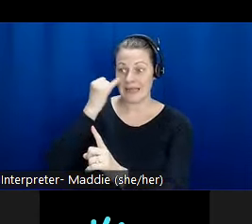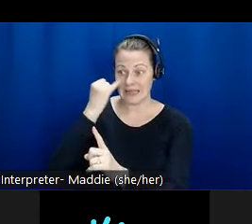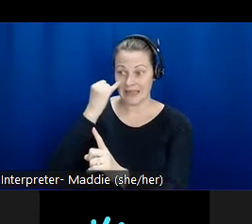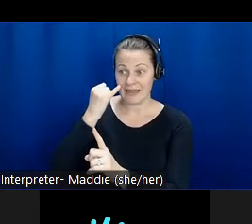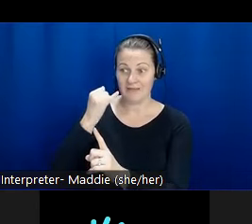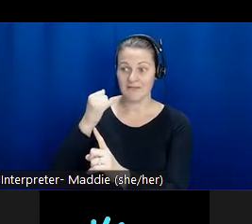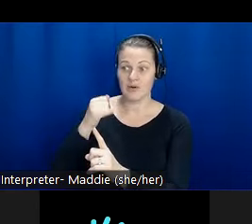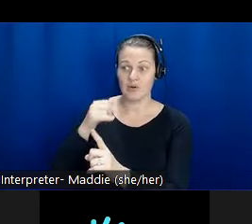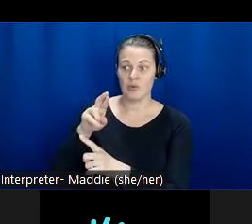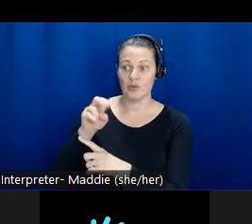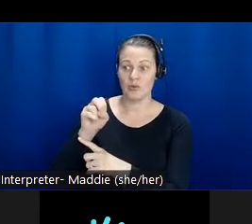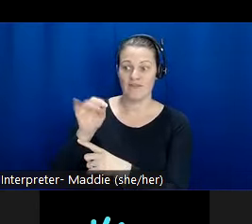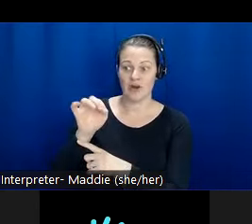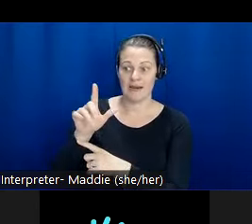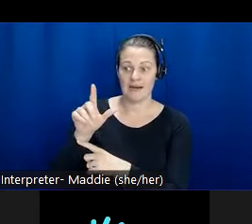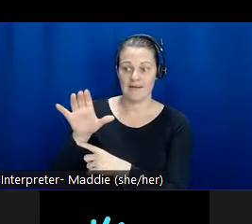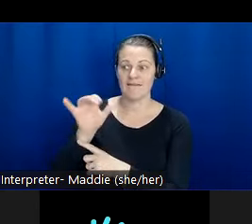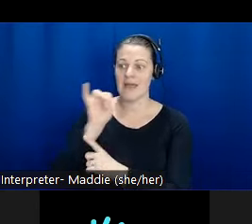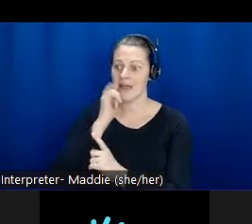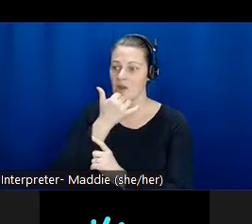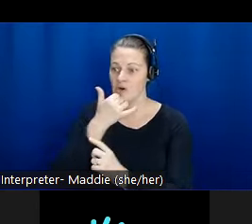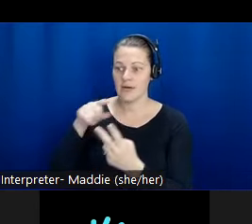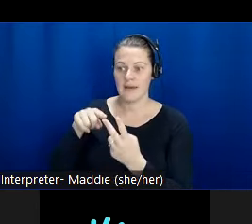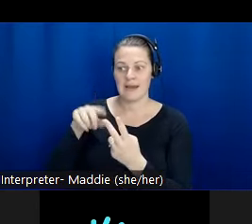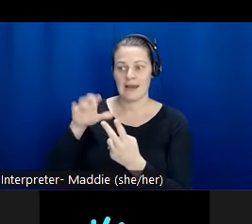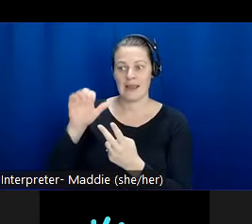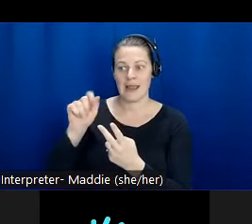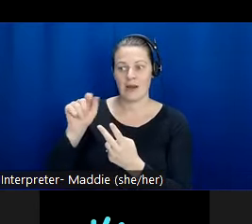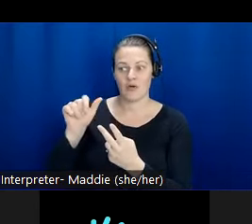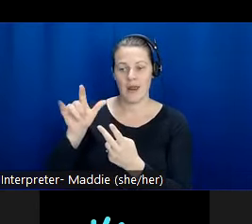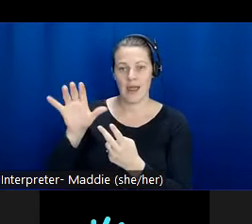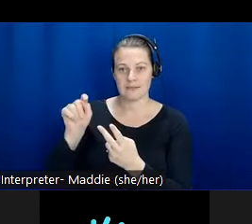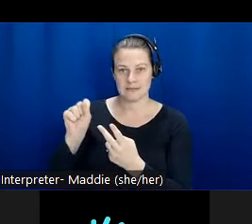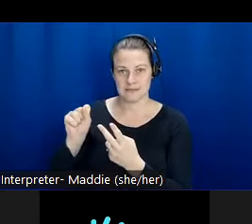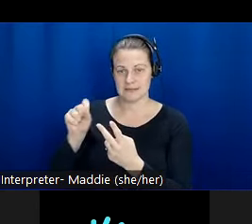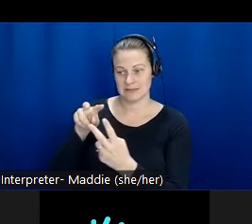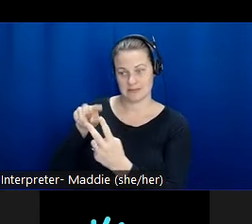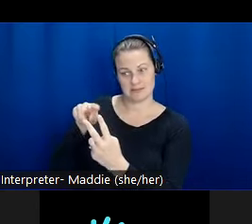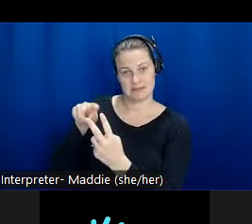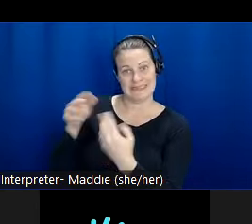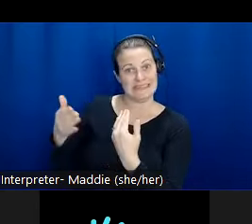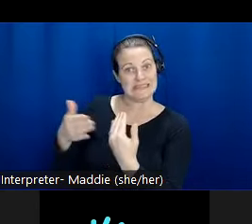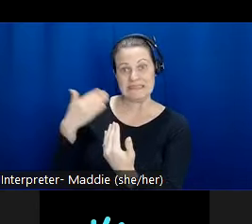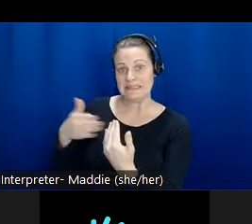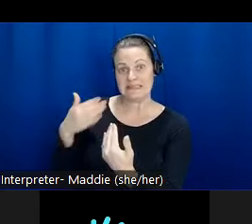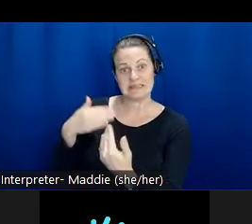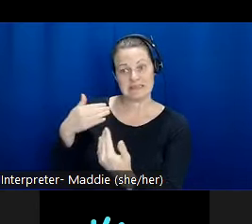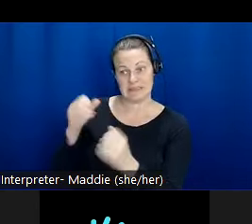cataracts, two conditions that are very easily mitigated by eye